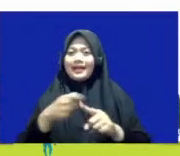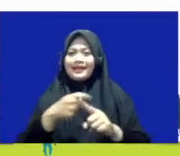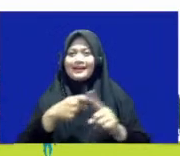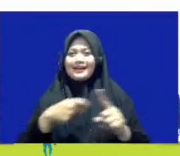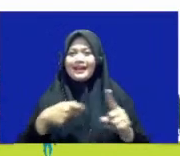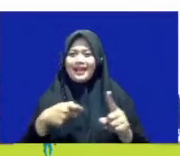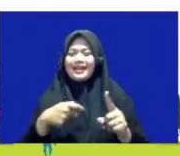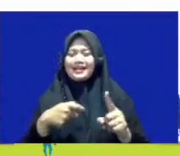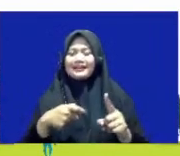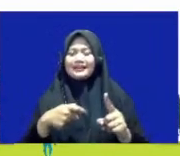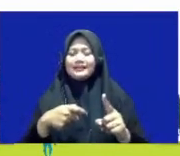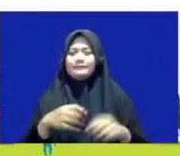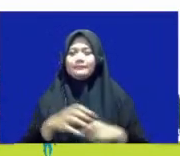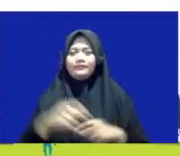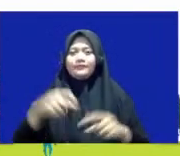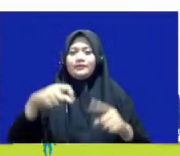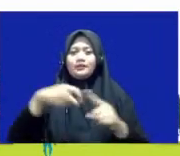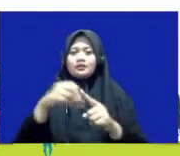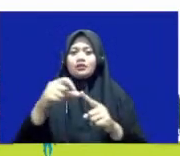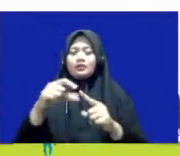Tagana representatives,